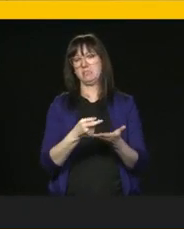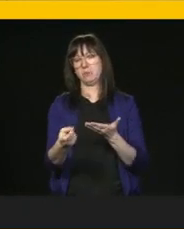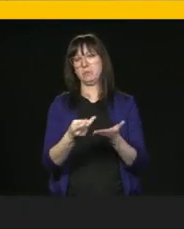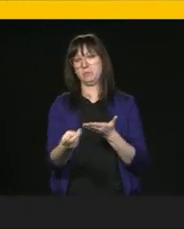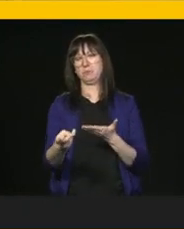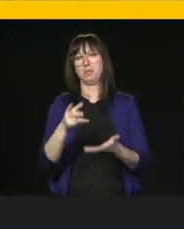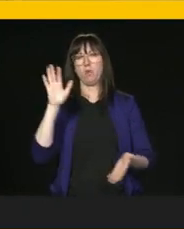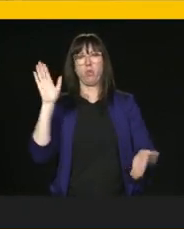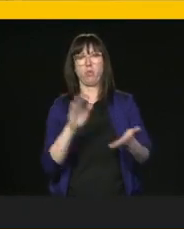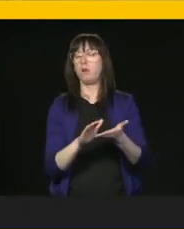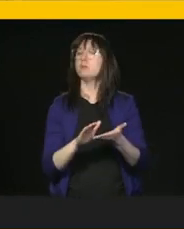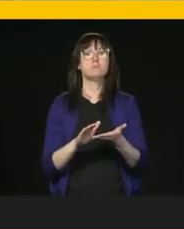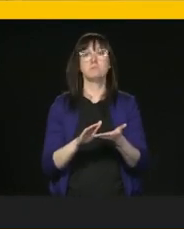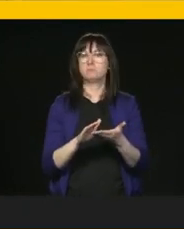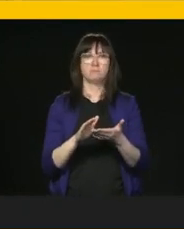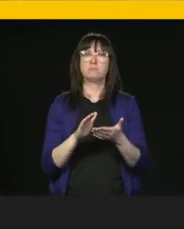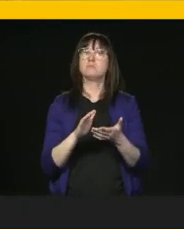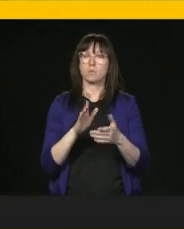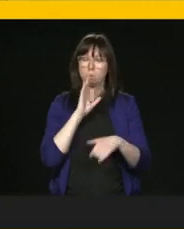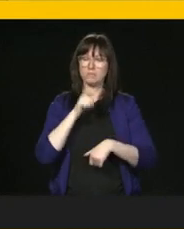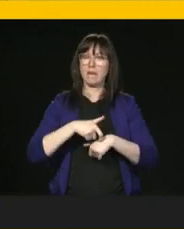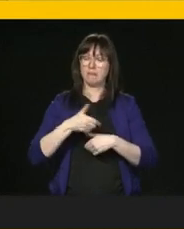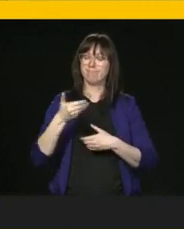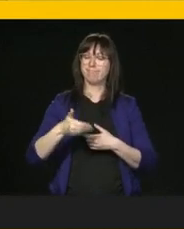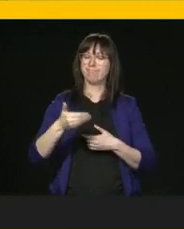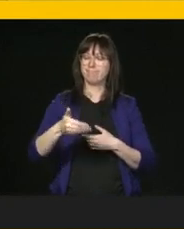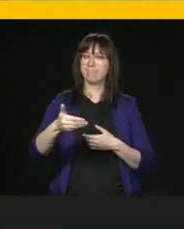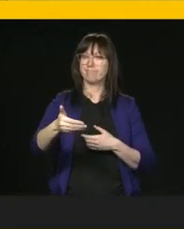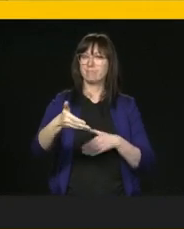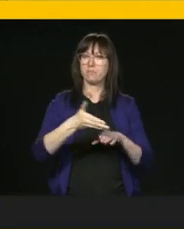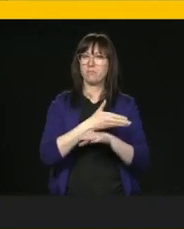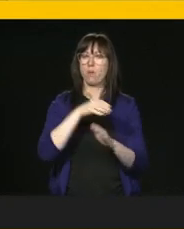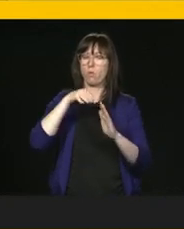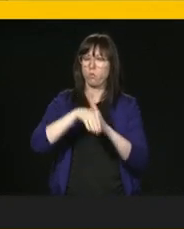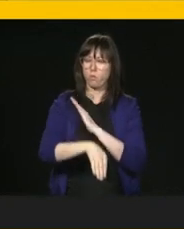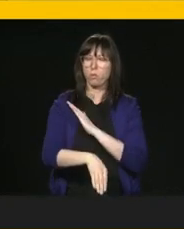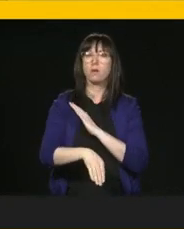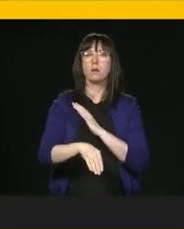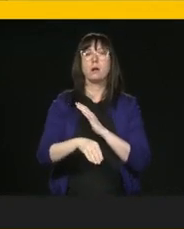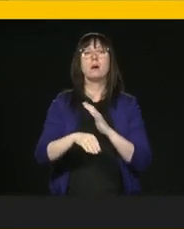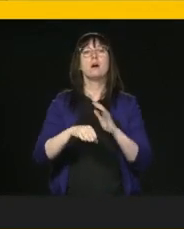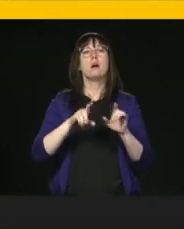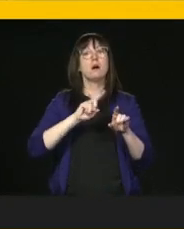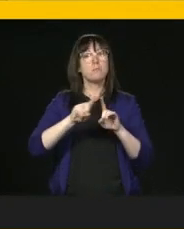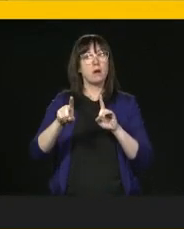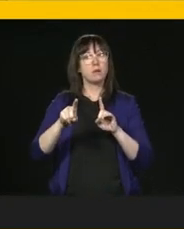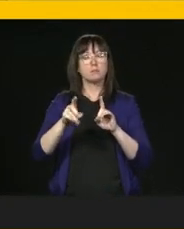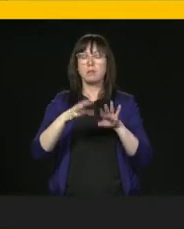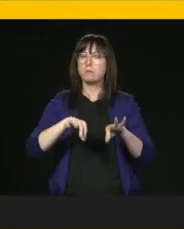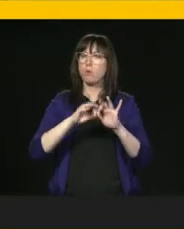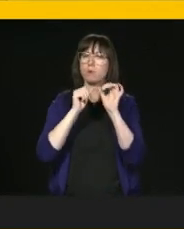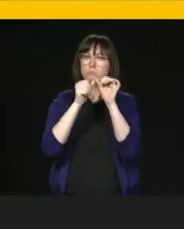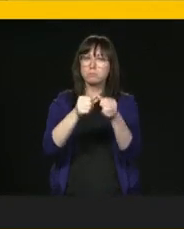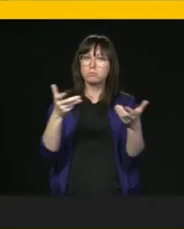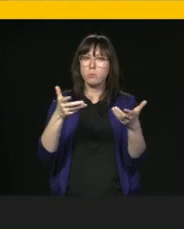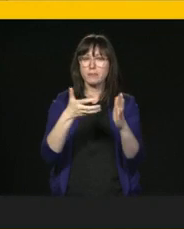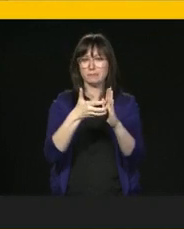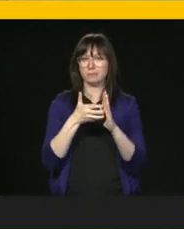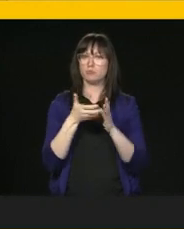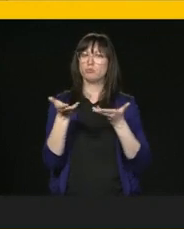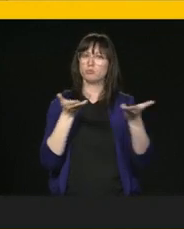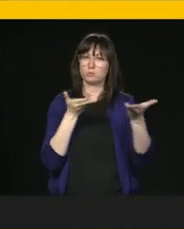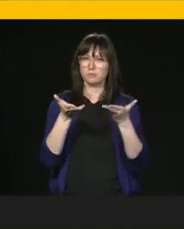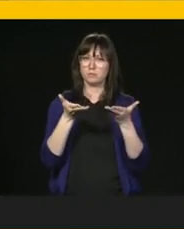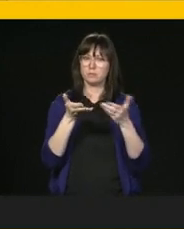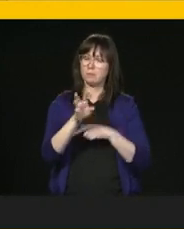epidemic. But essential services must continue. So those are absolutely critical.